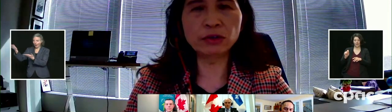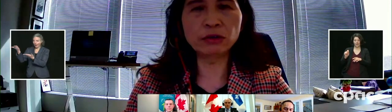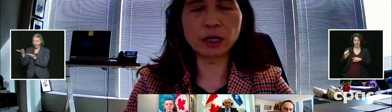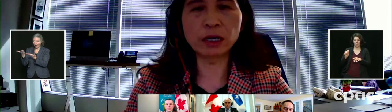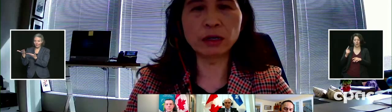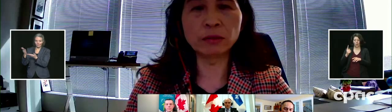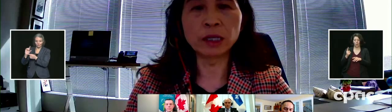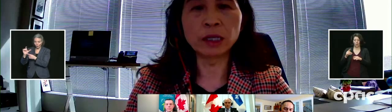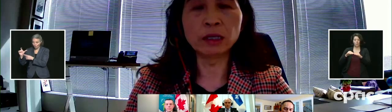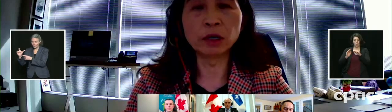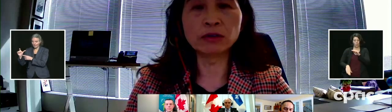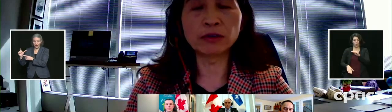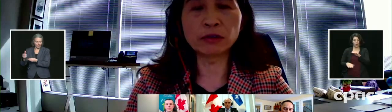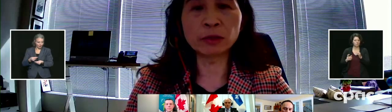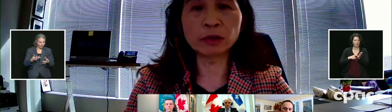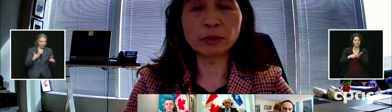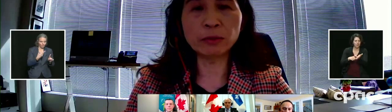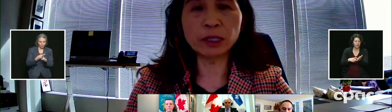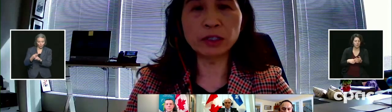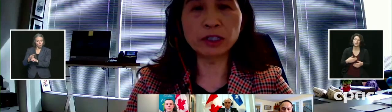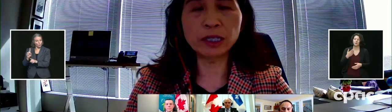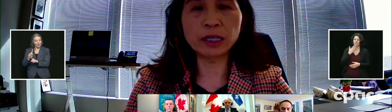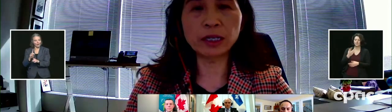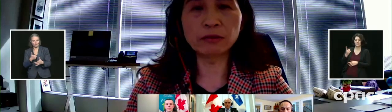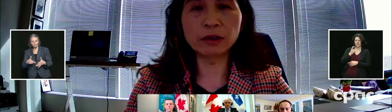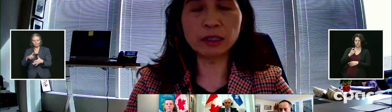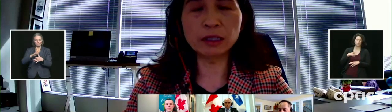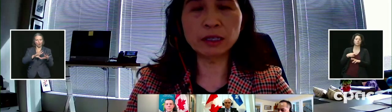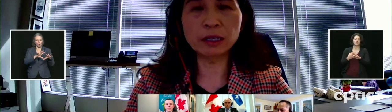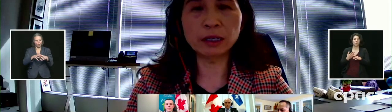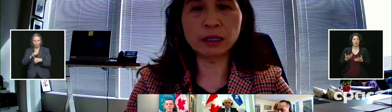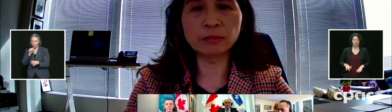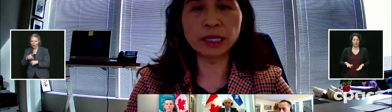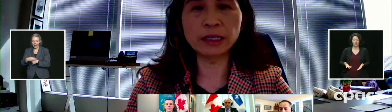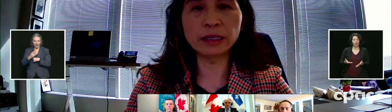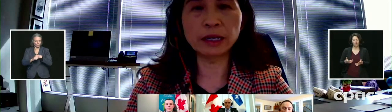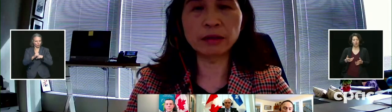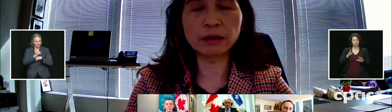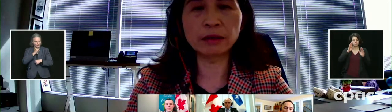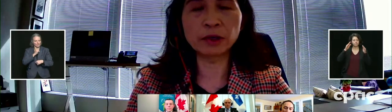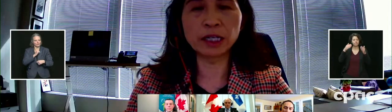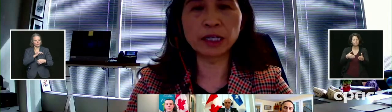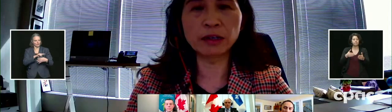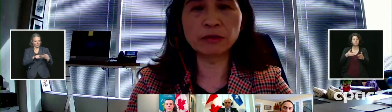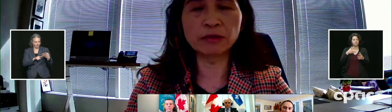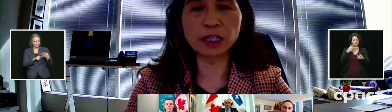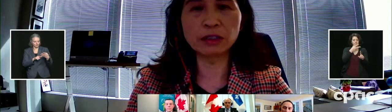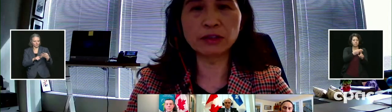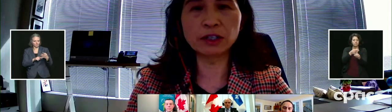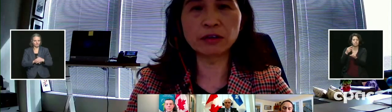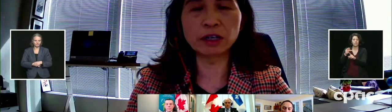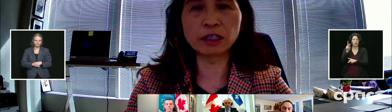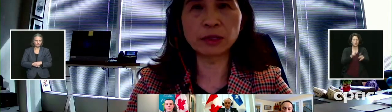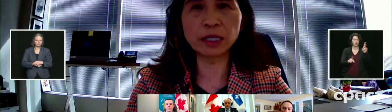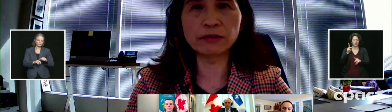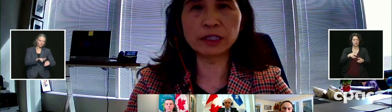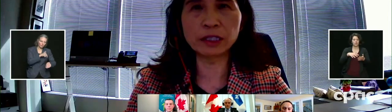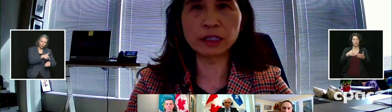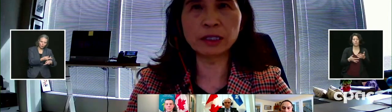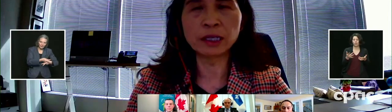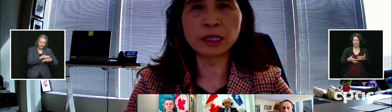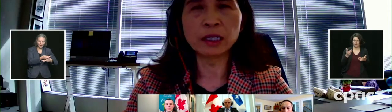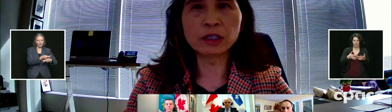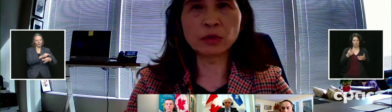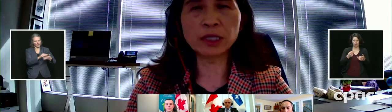to the most vulnerable populations at high risk and frontline health providers, so long-term care